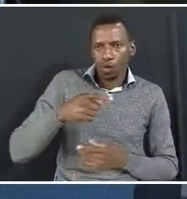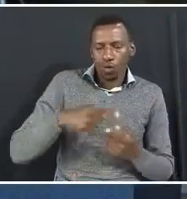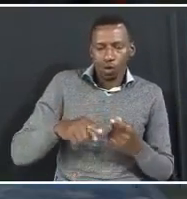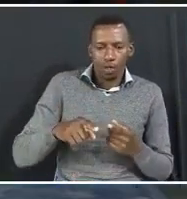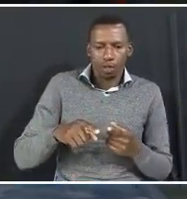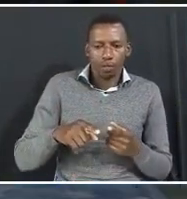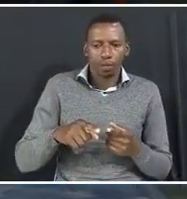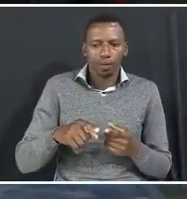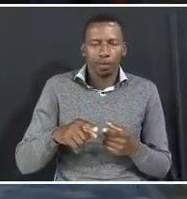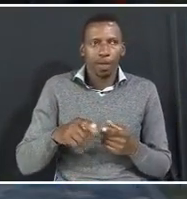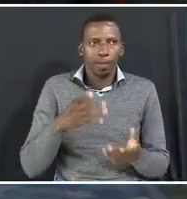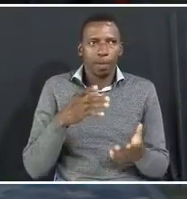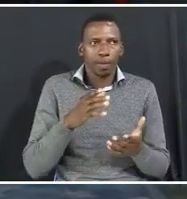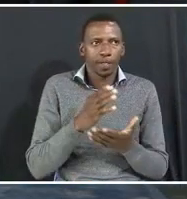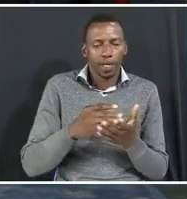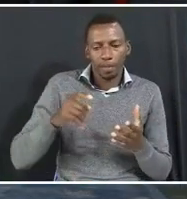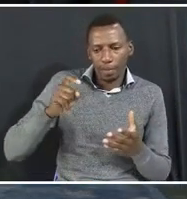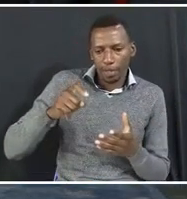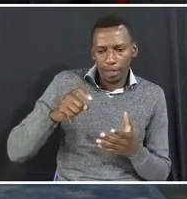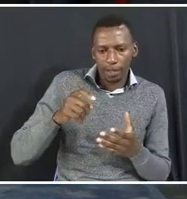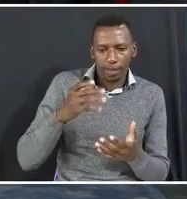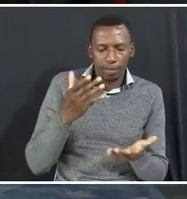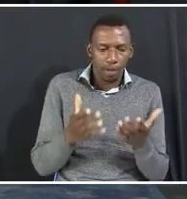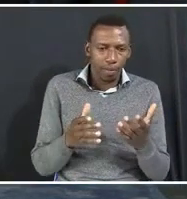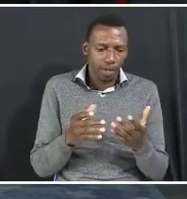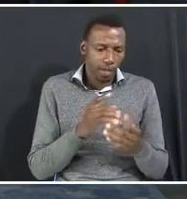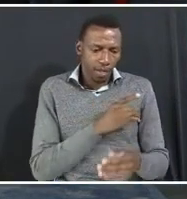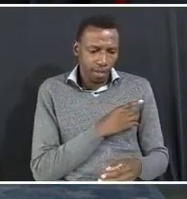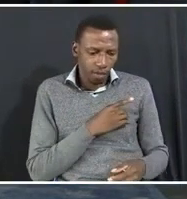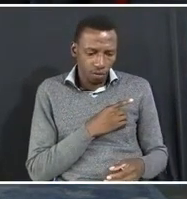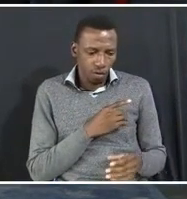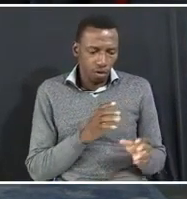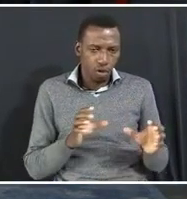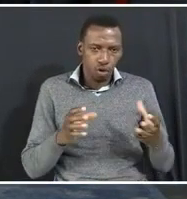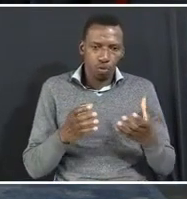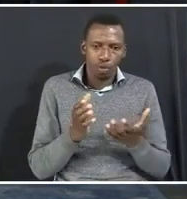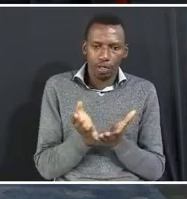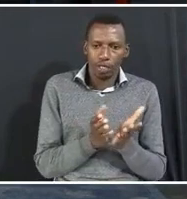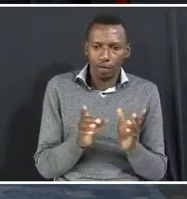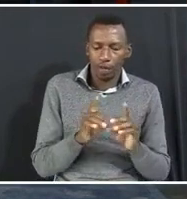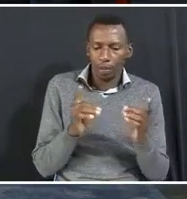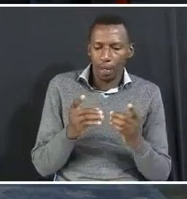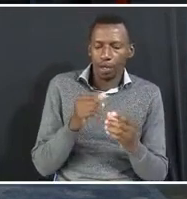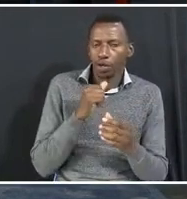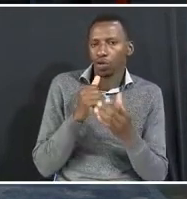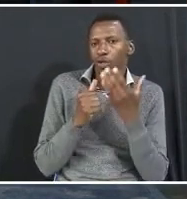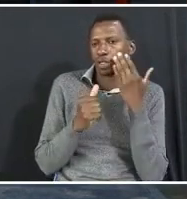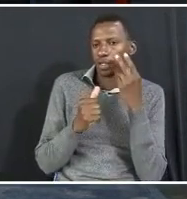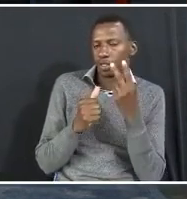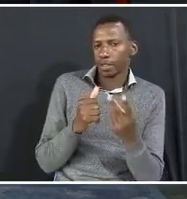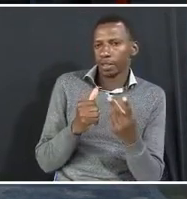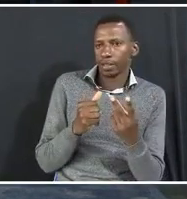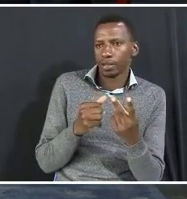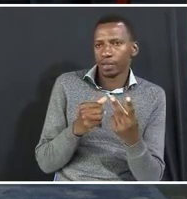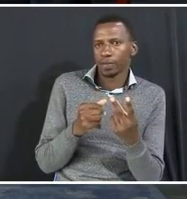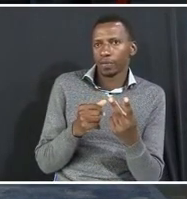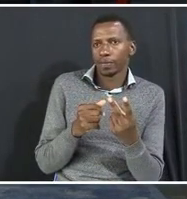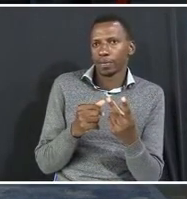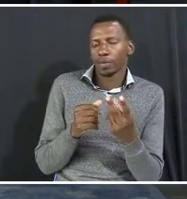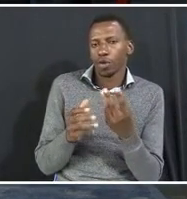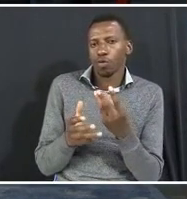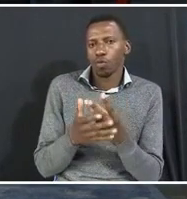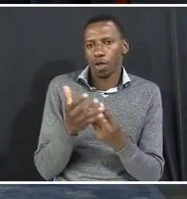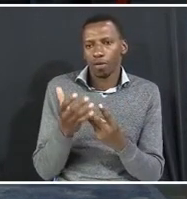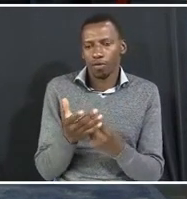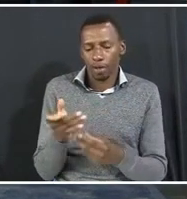deaconry, may still escape the attention of the community service department, and the welfare should come into that. So